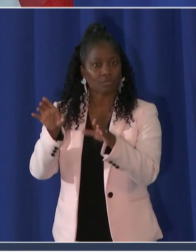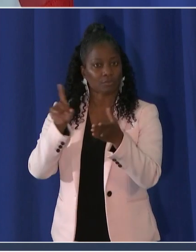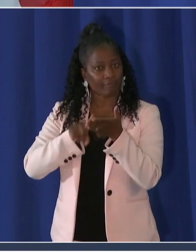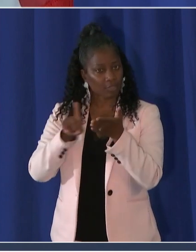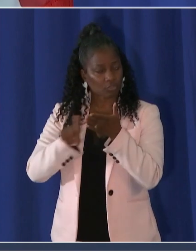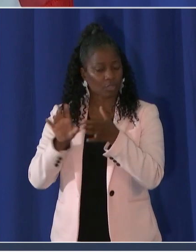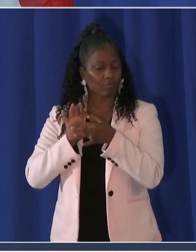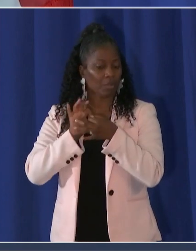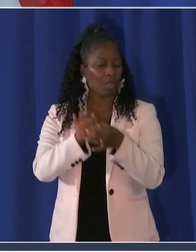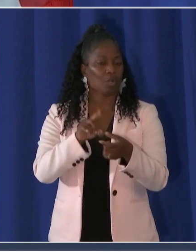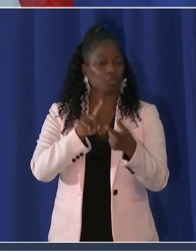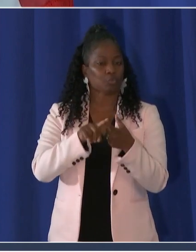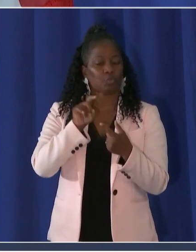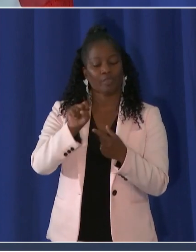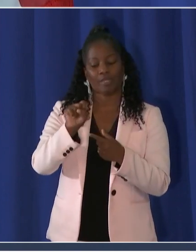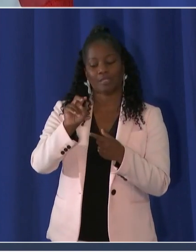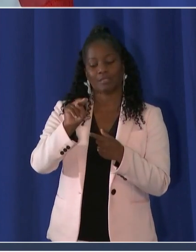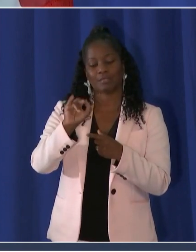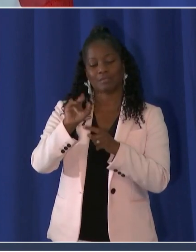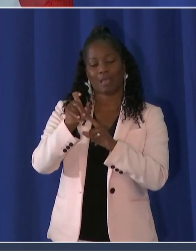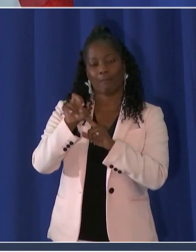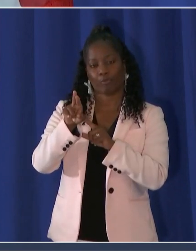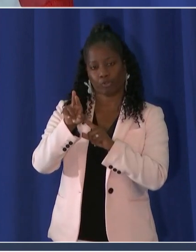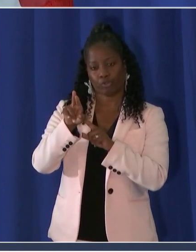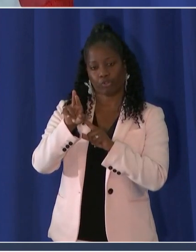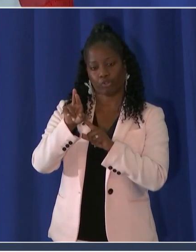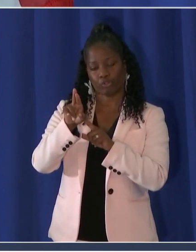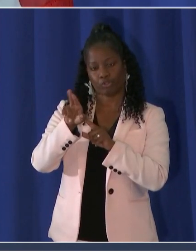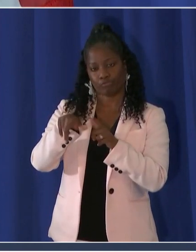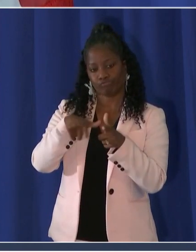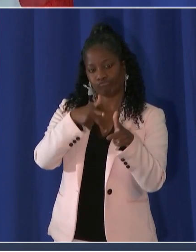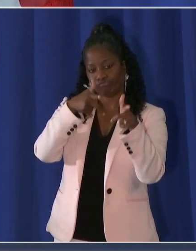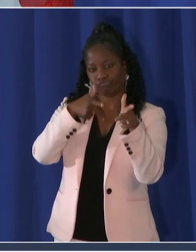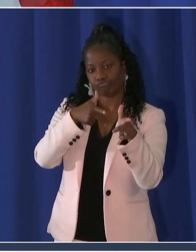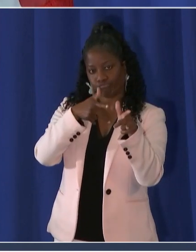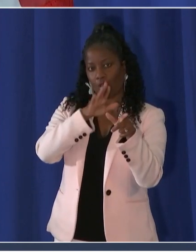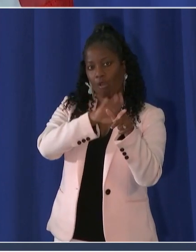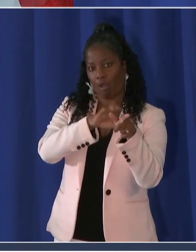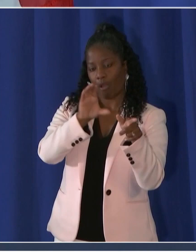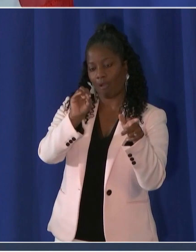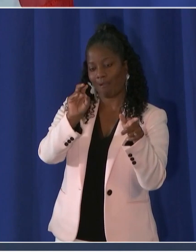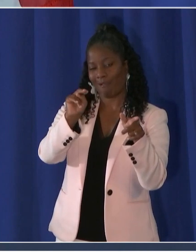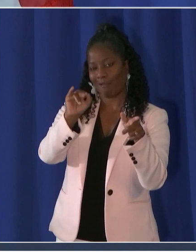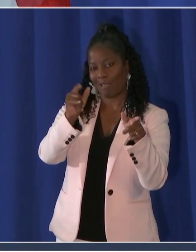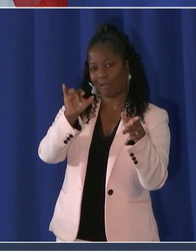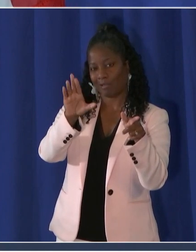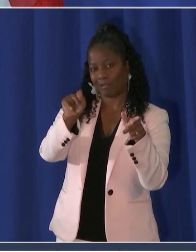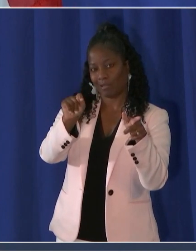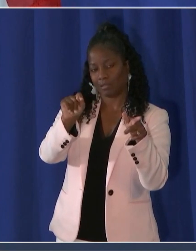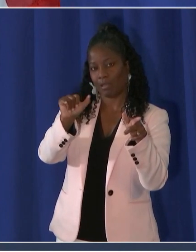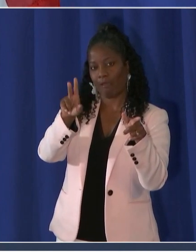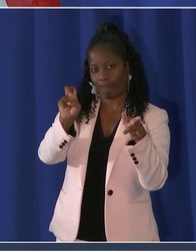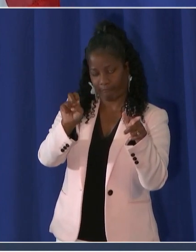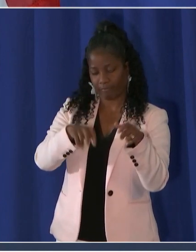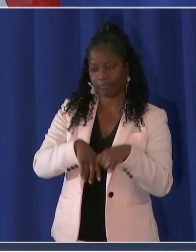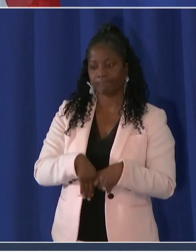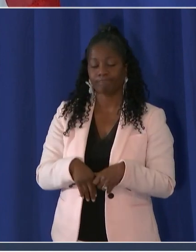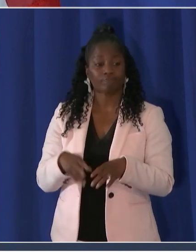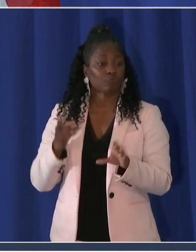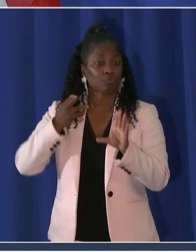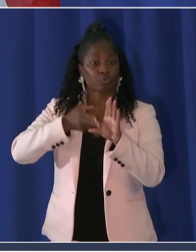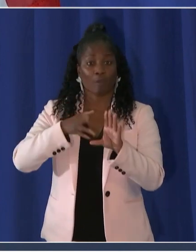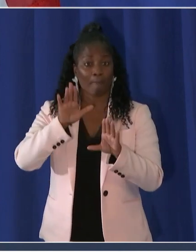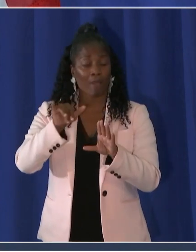investigation related to the sniper shooting on Connecticut Avenue. We are joined as